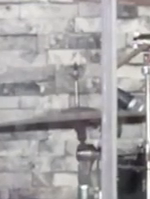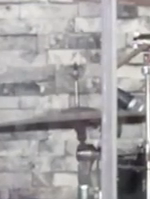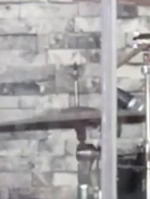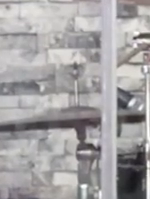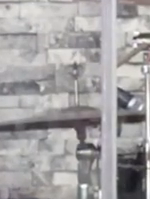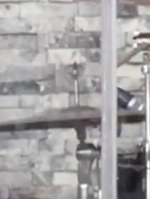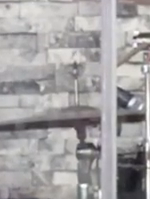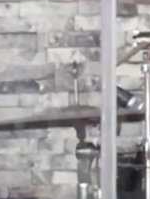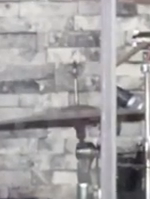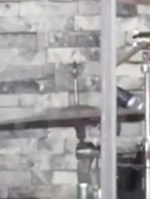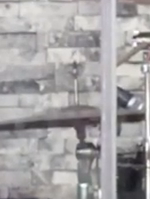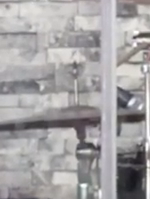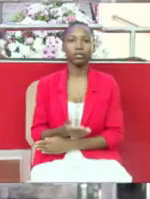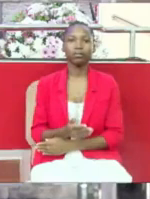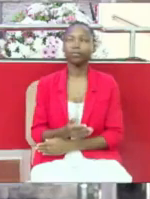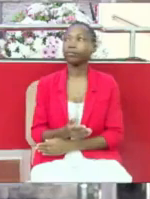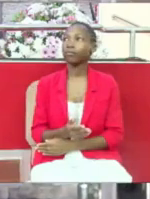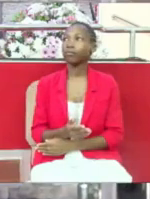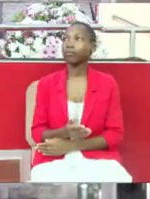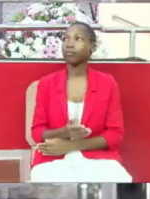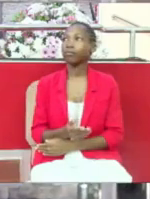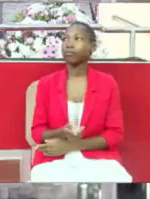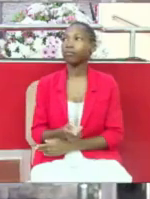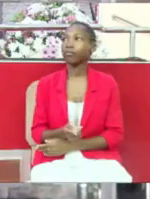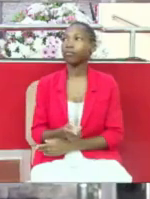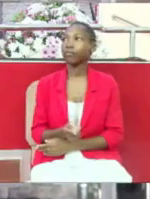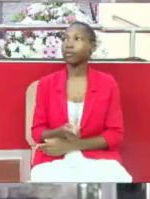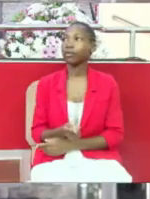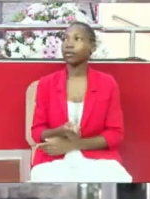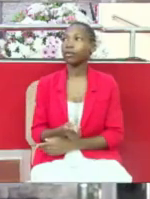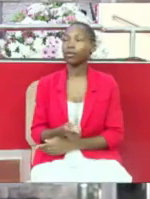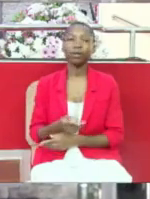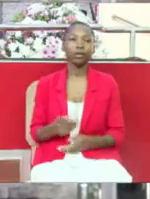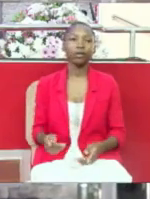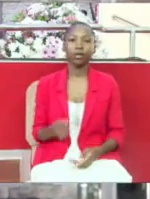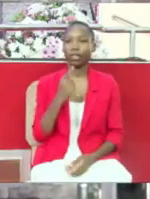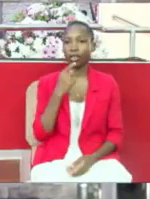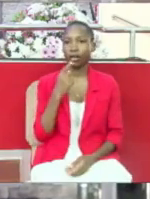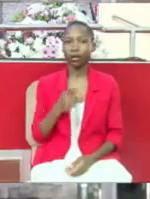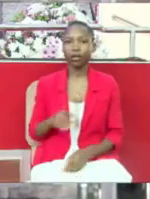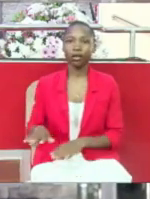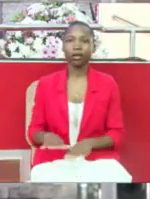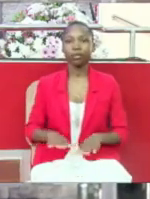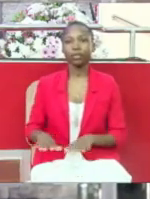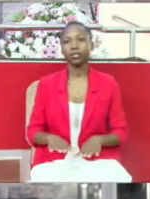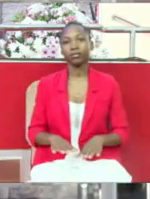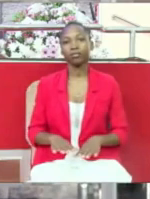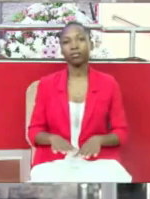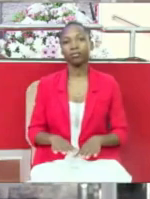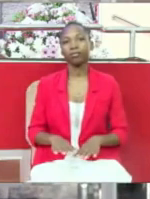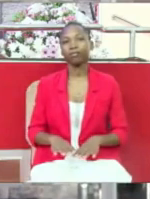basi kuiweka chini. Was like lowering out the red carpet. Ilikuwa ni kama kutandika mkeka